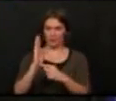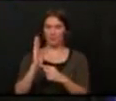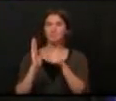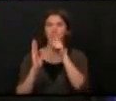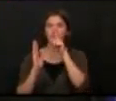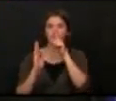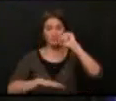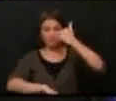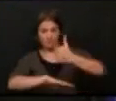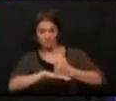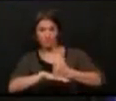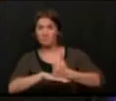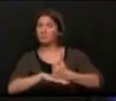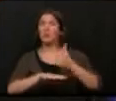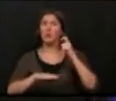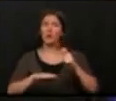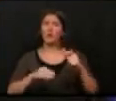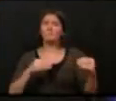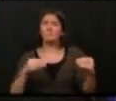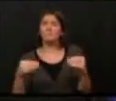are firm. There are certainly